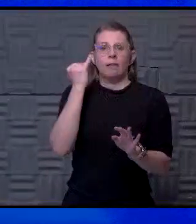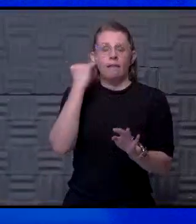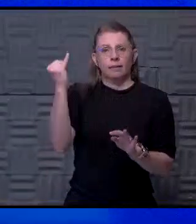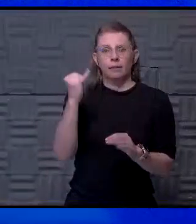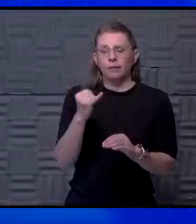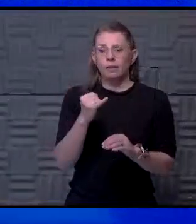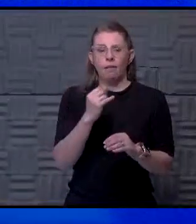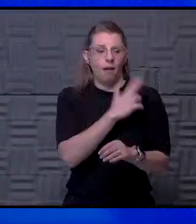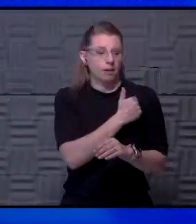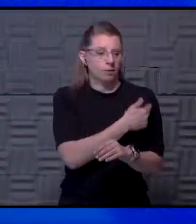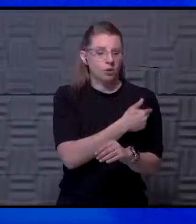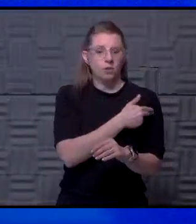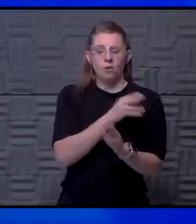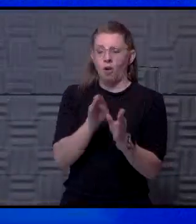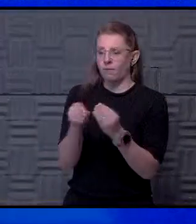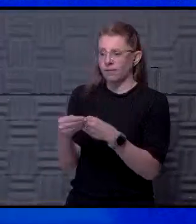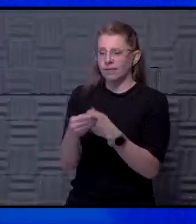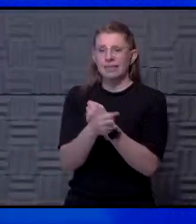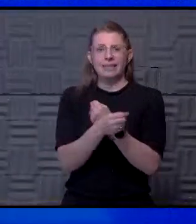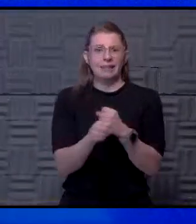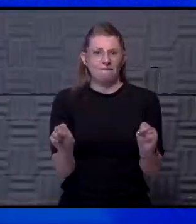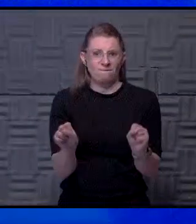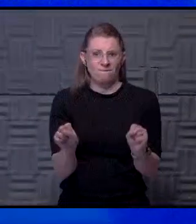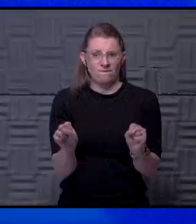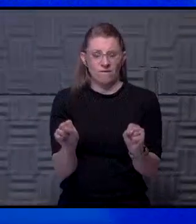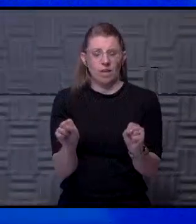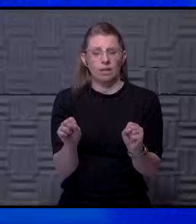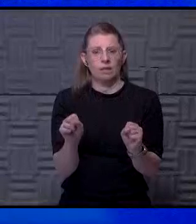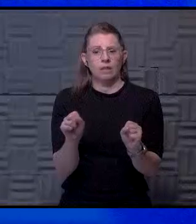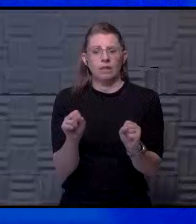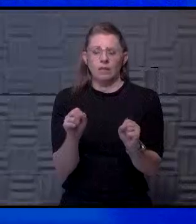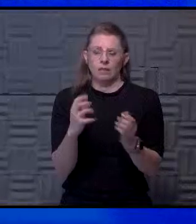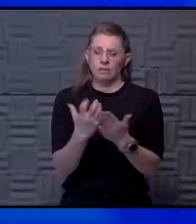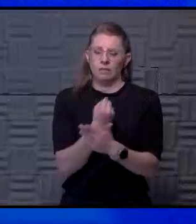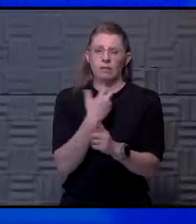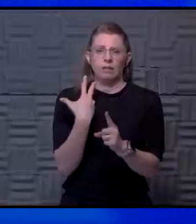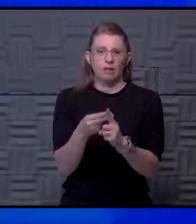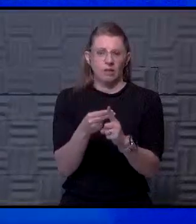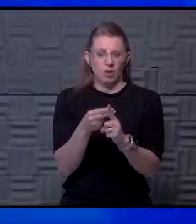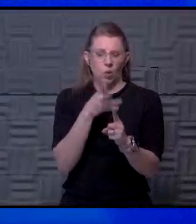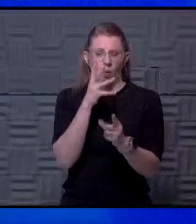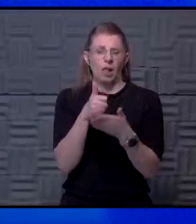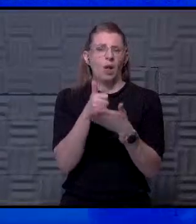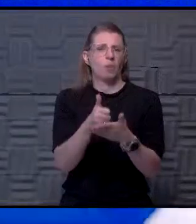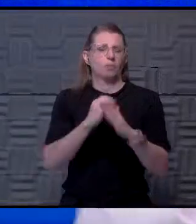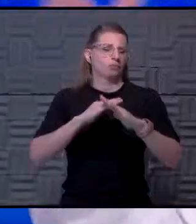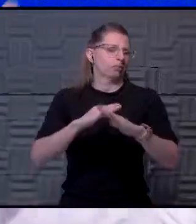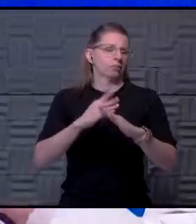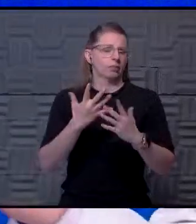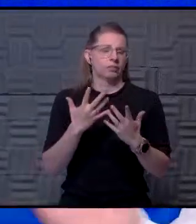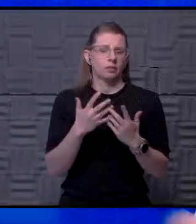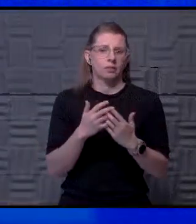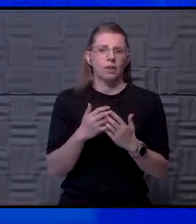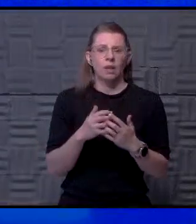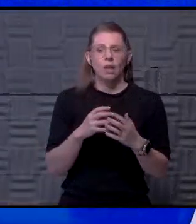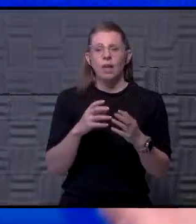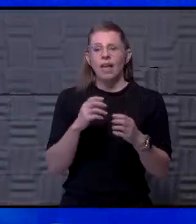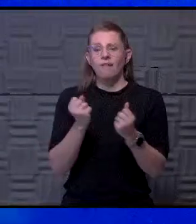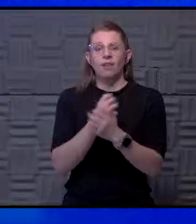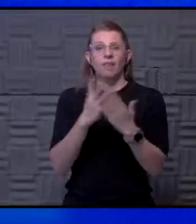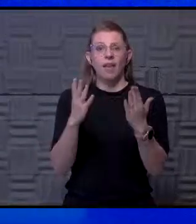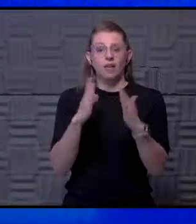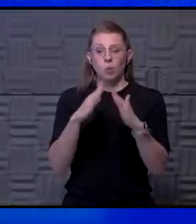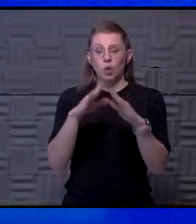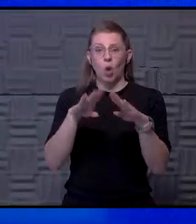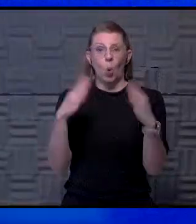and offices are incredibly safe. Get your vaccine. That will also incredibly keep you safe. And as it's all opening up, we're going to have a lot of vaccine over the